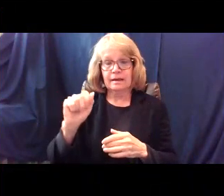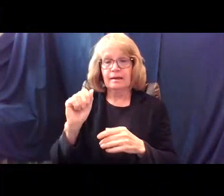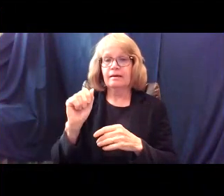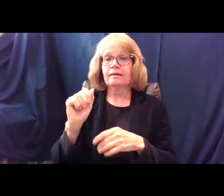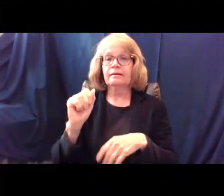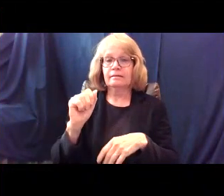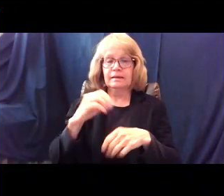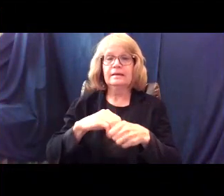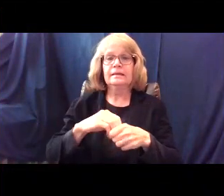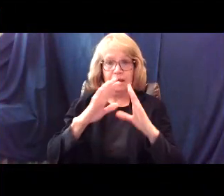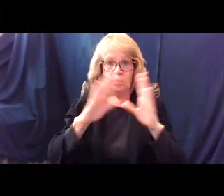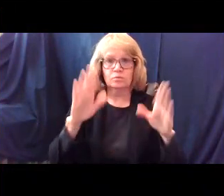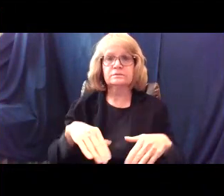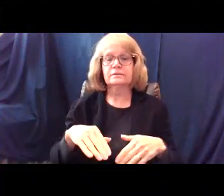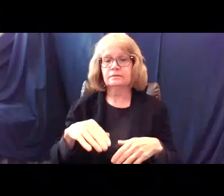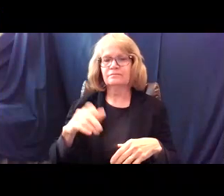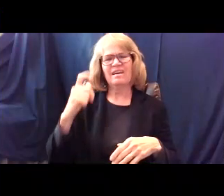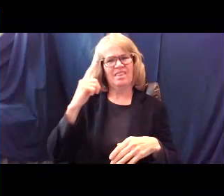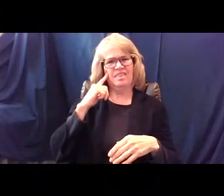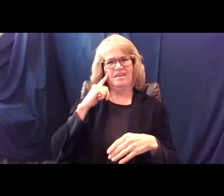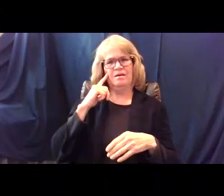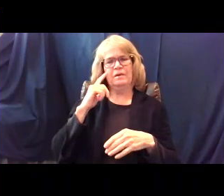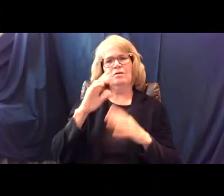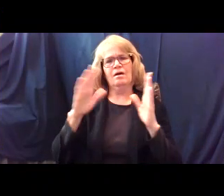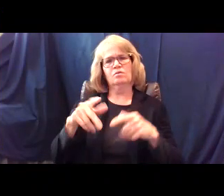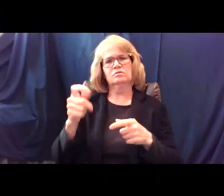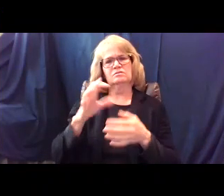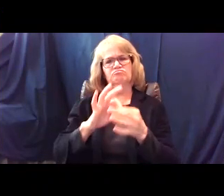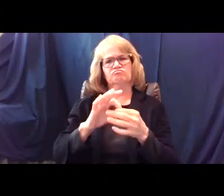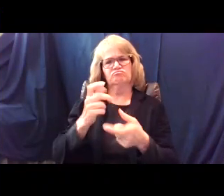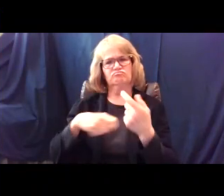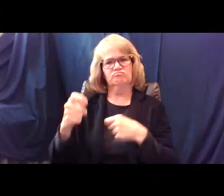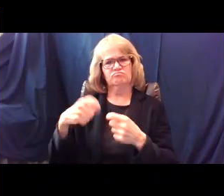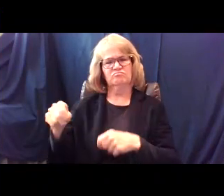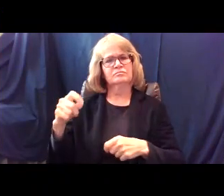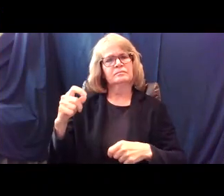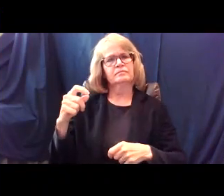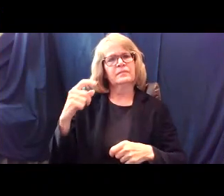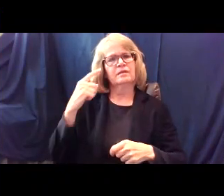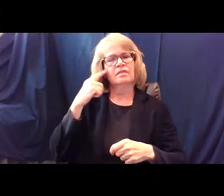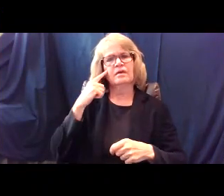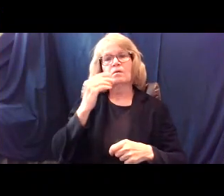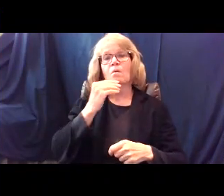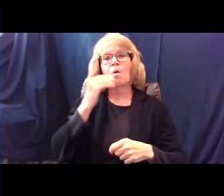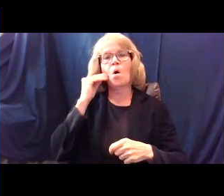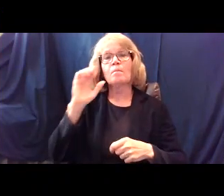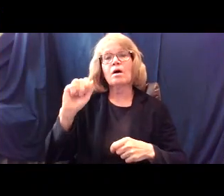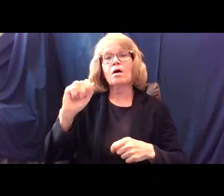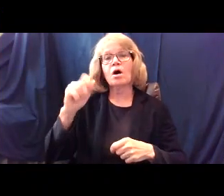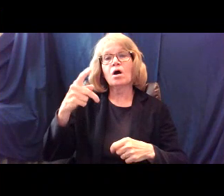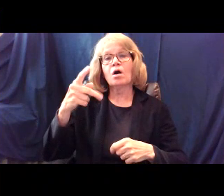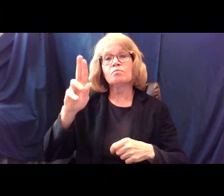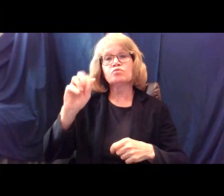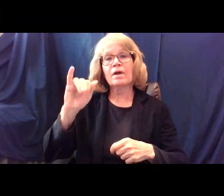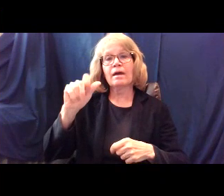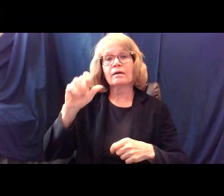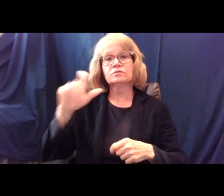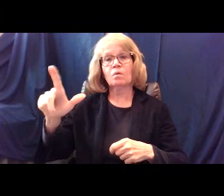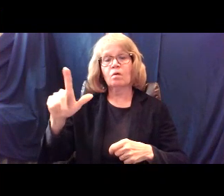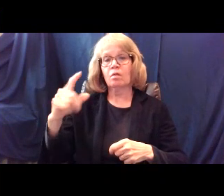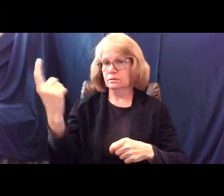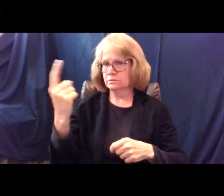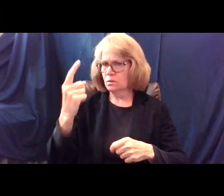housing. When I think of housing-related transactions, I think about home appraisals as someone's looking to buy